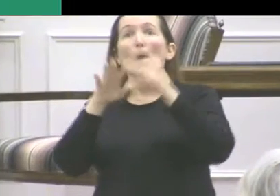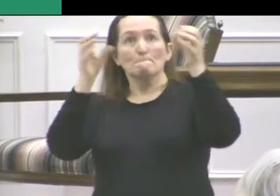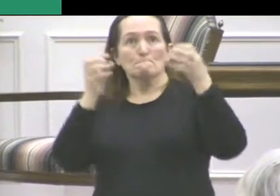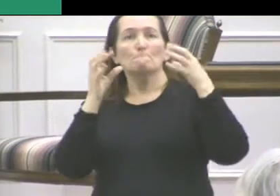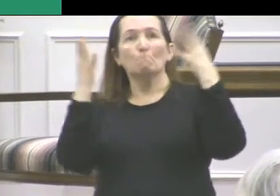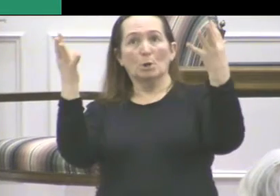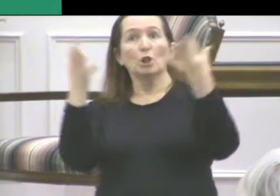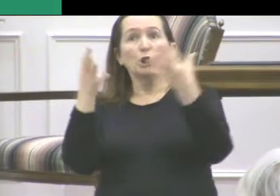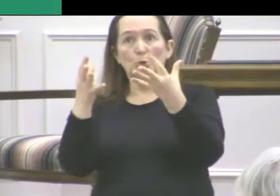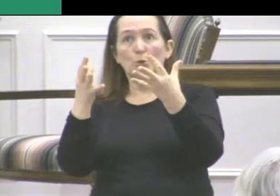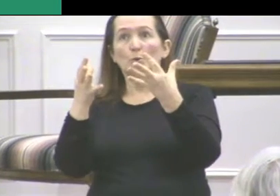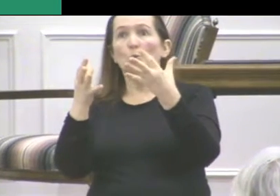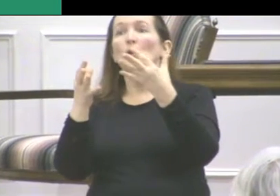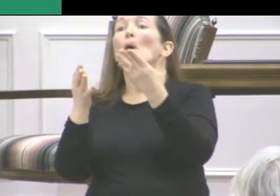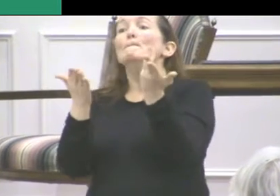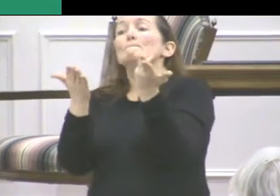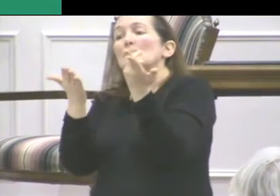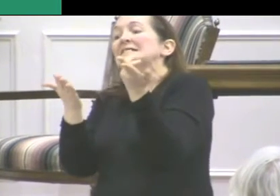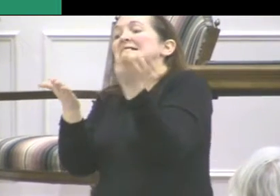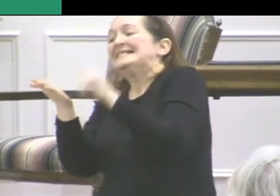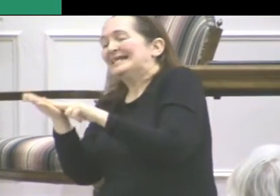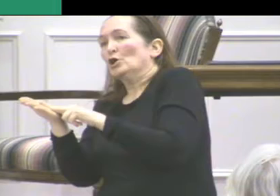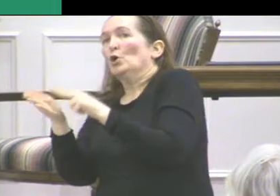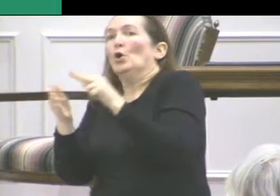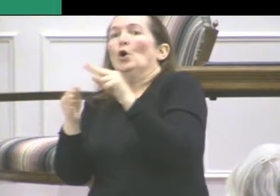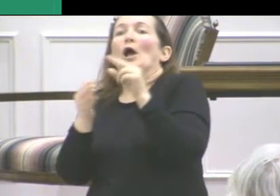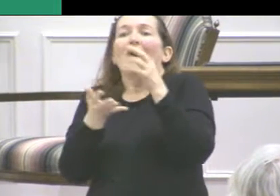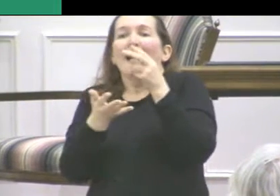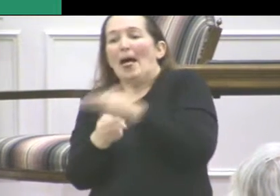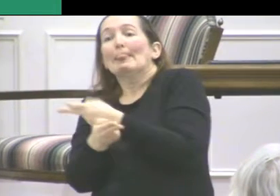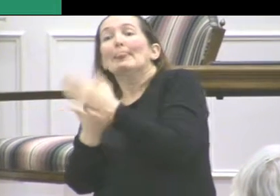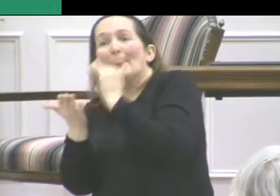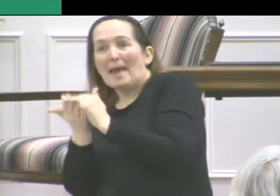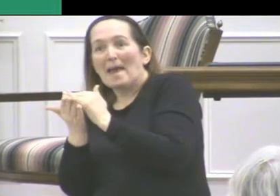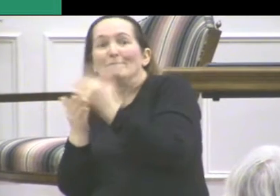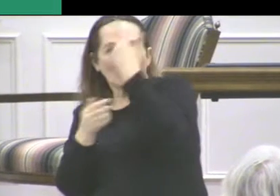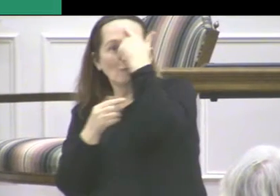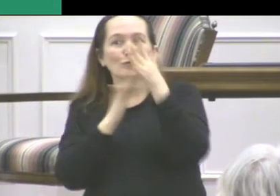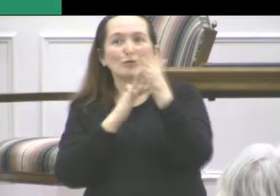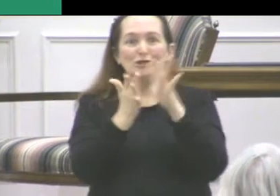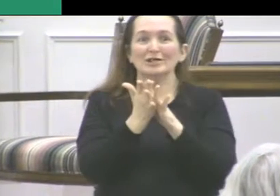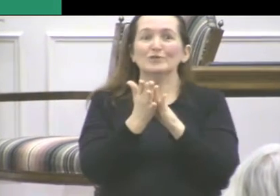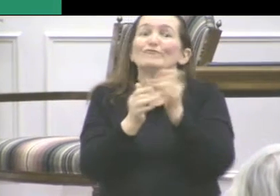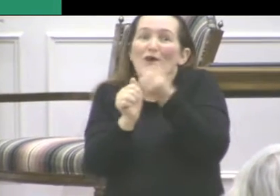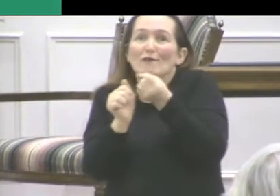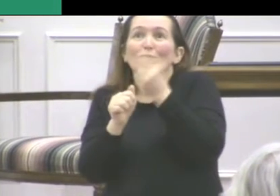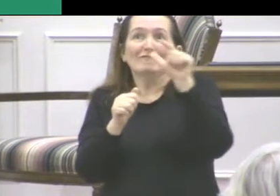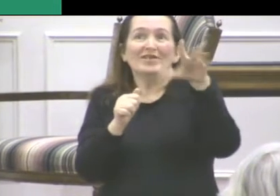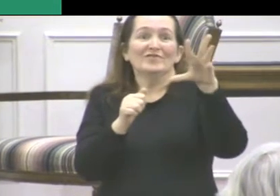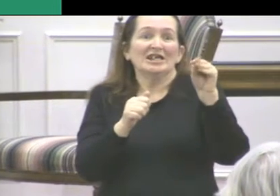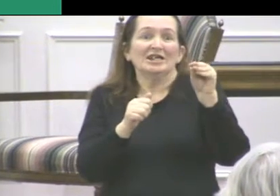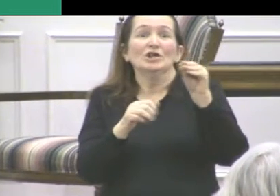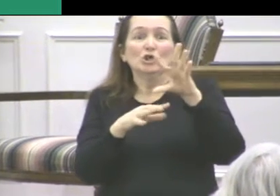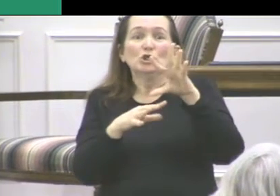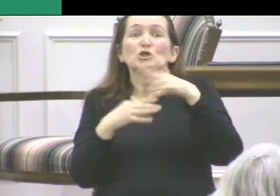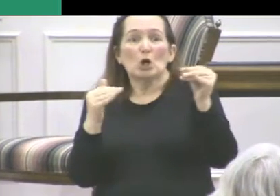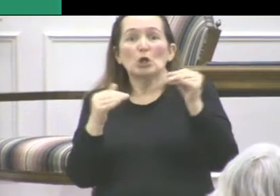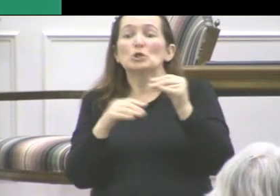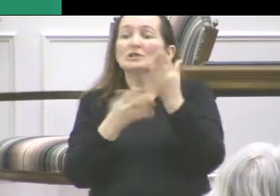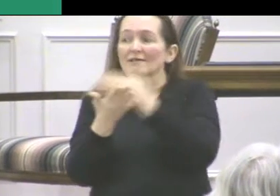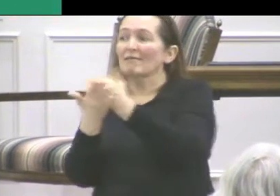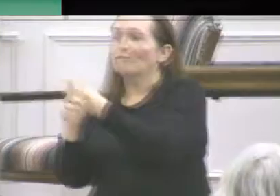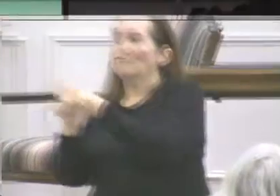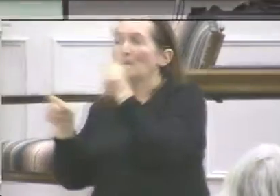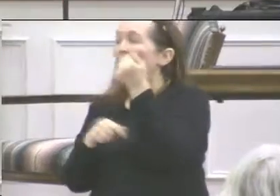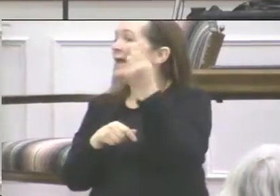given that. Understand exactly what it was. But also, in your bulletin, you have these prayer guides. They look like this.